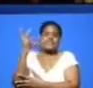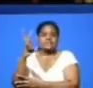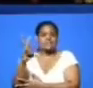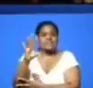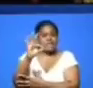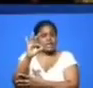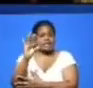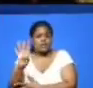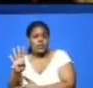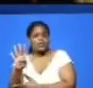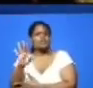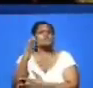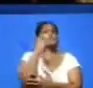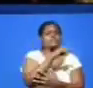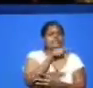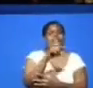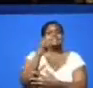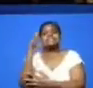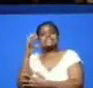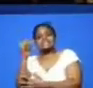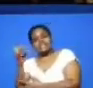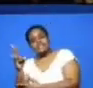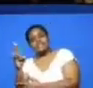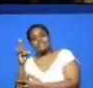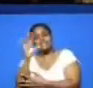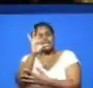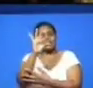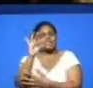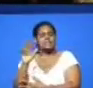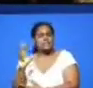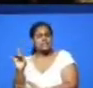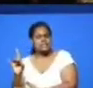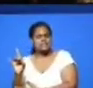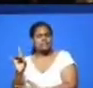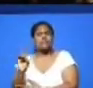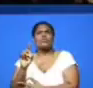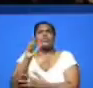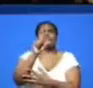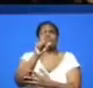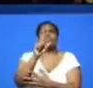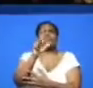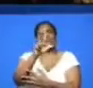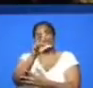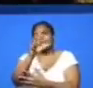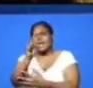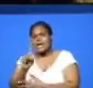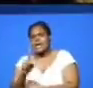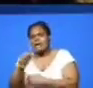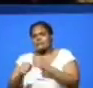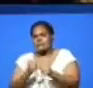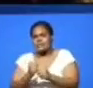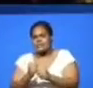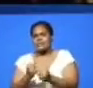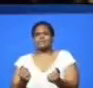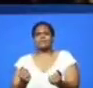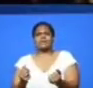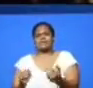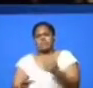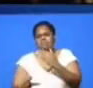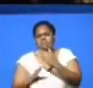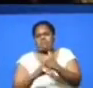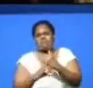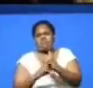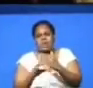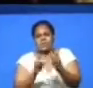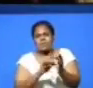1797. For 3.5 years, they banned religion. They banned the Bible. They banned those who would worship the Lord